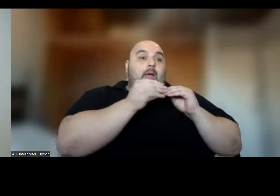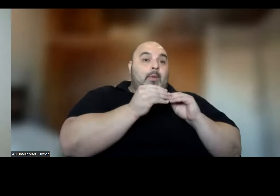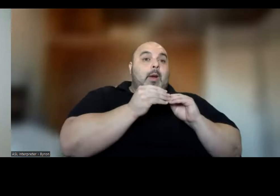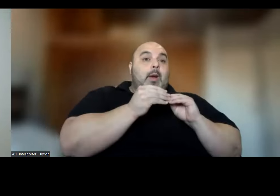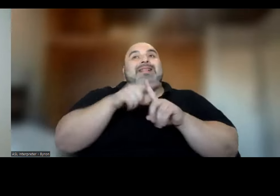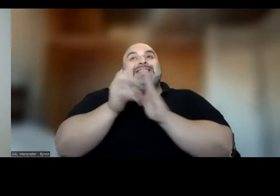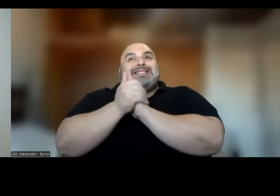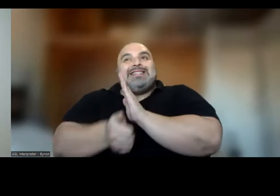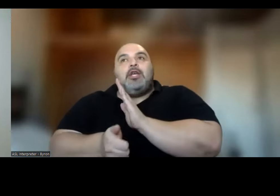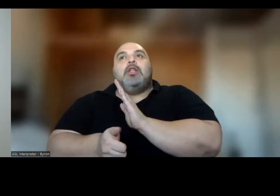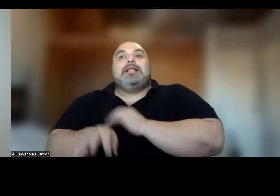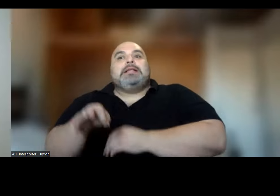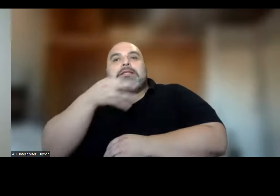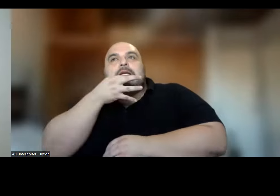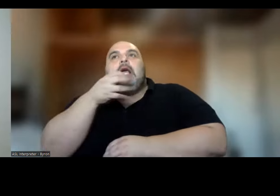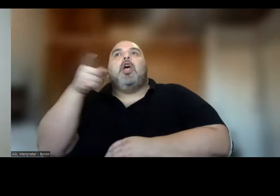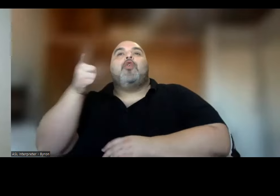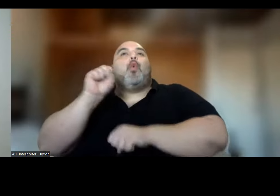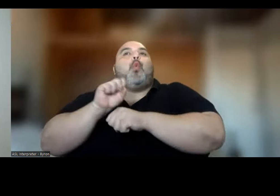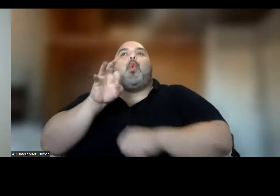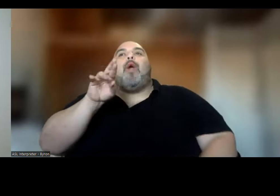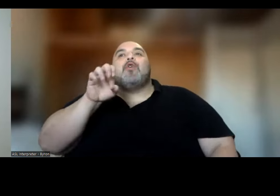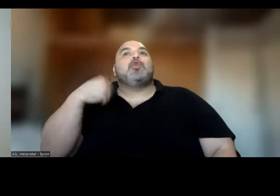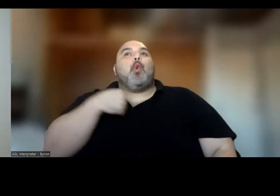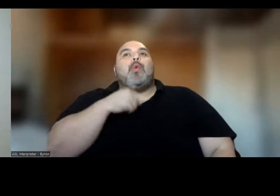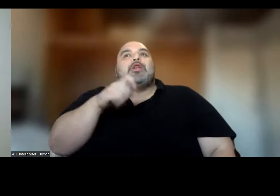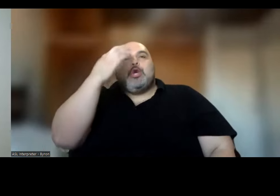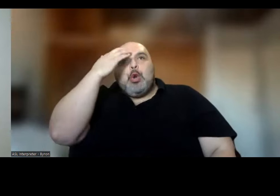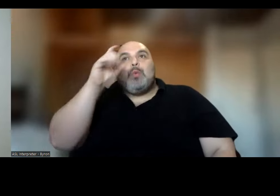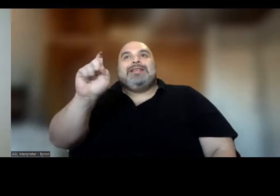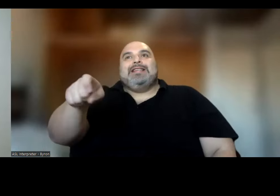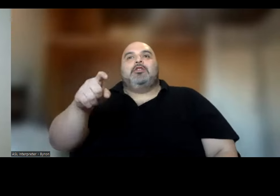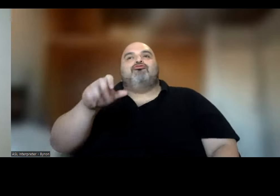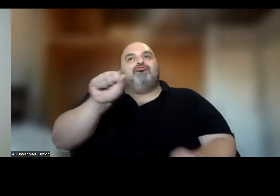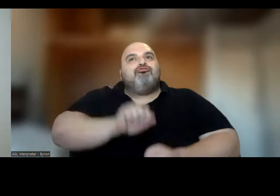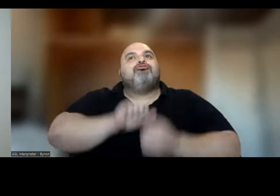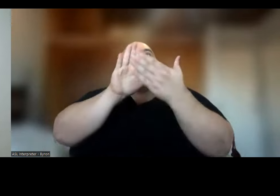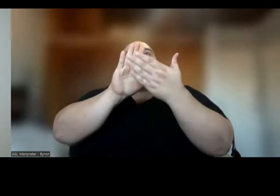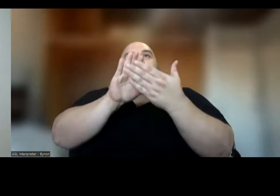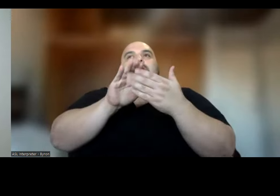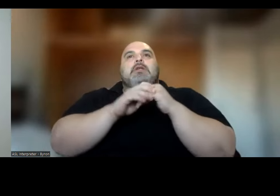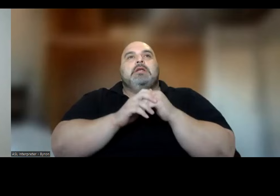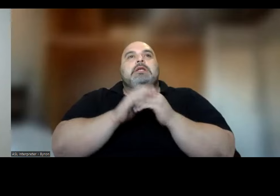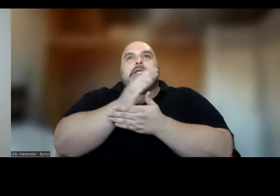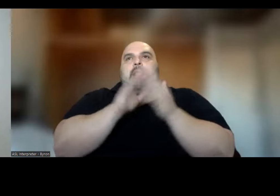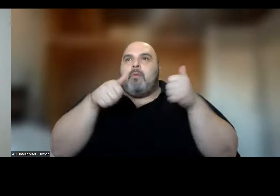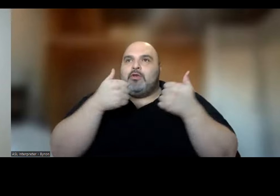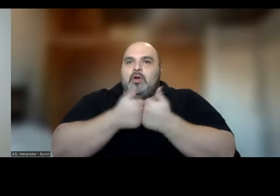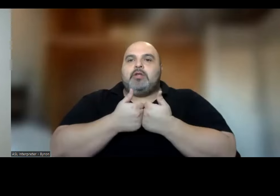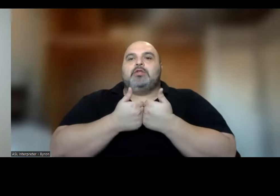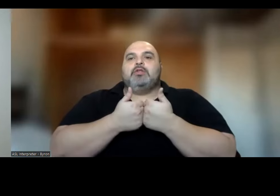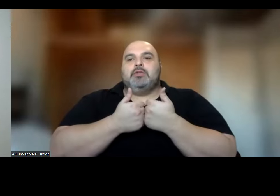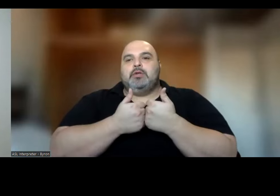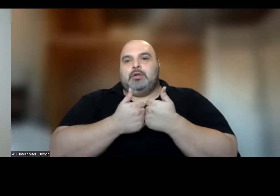talent, the workforce that we know we need to address some of the challenges